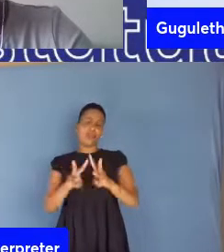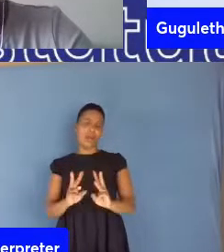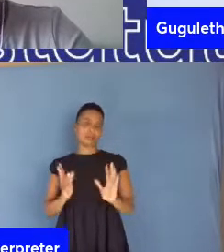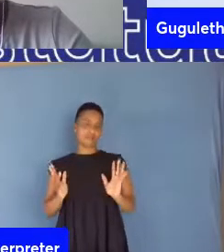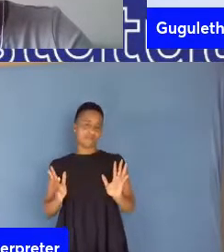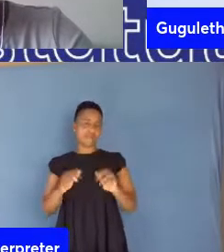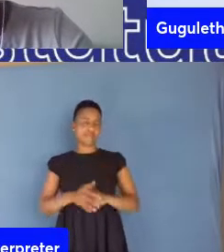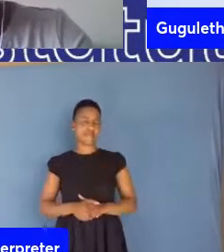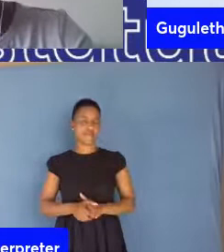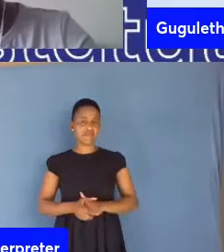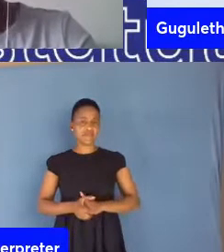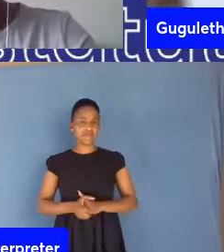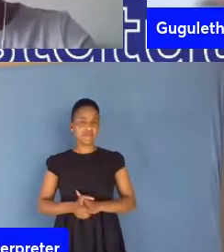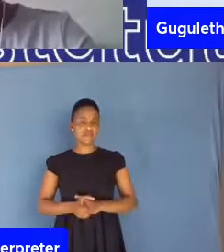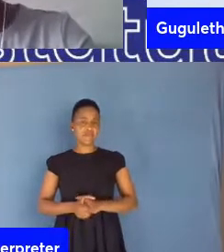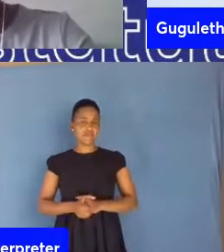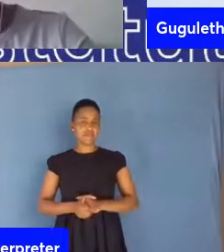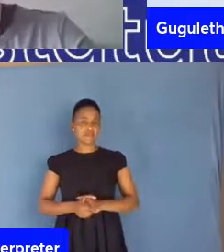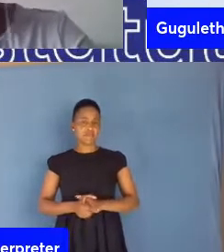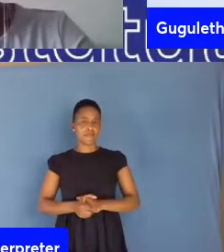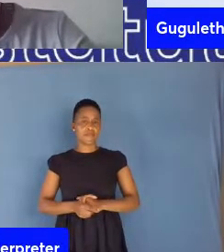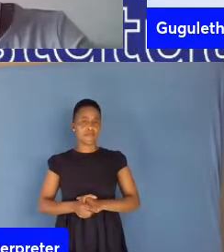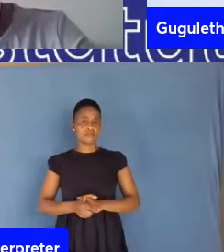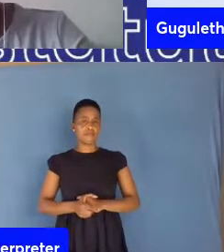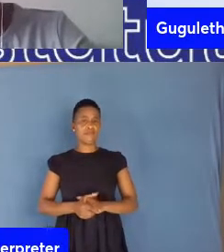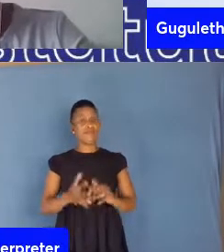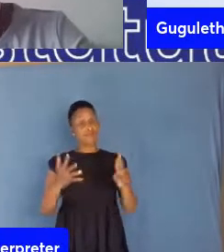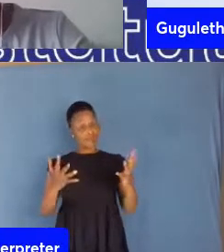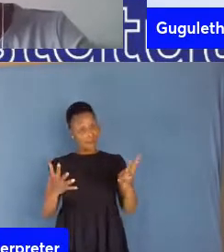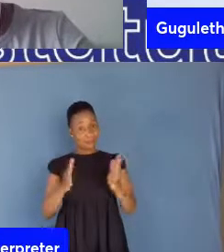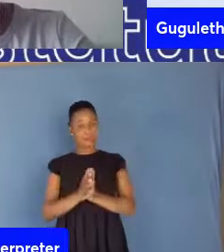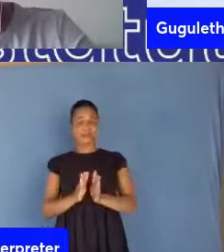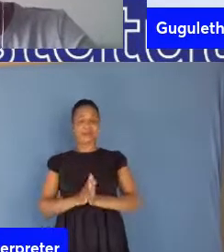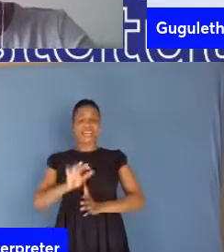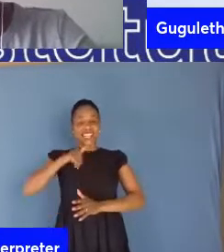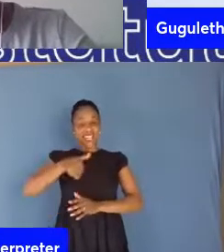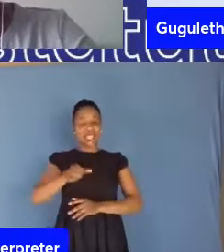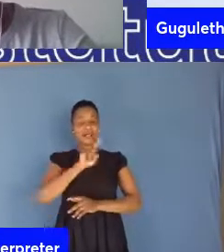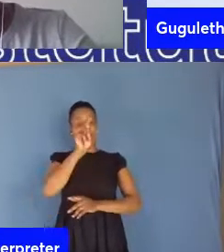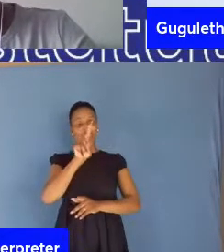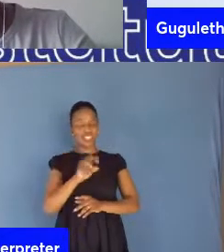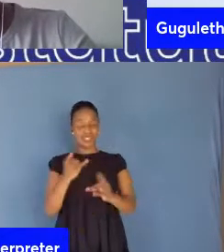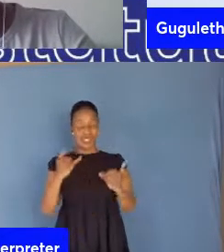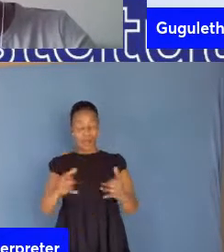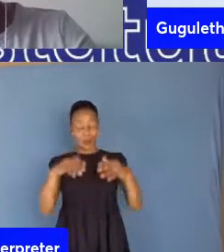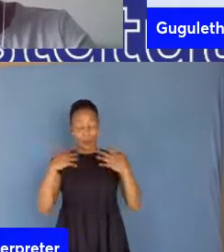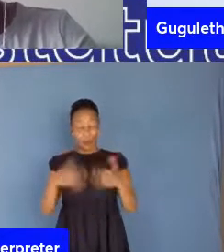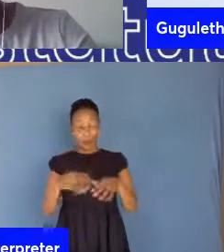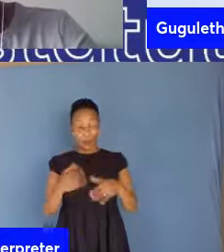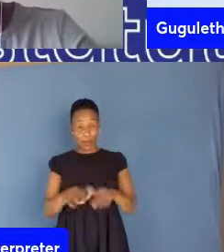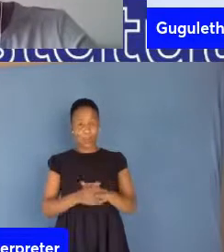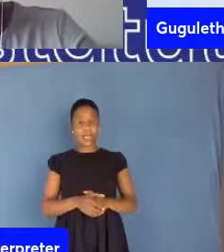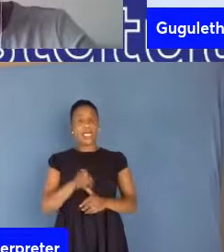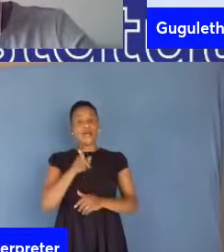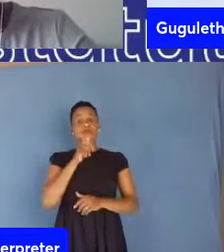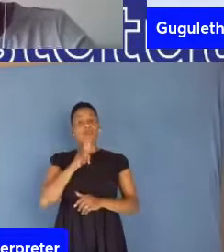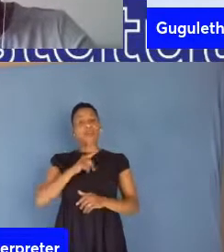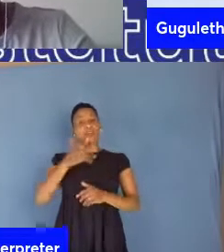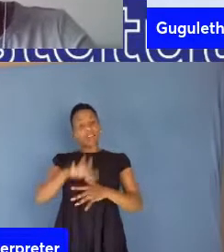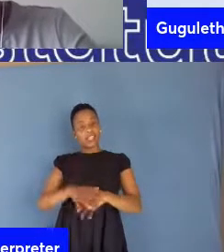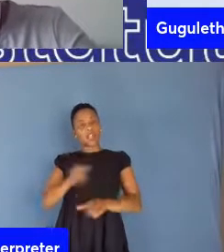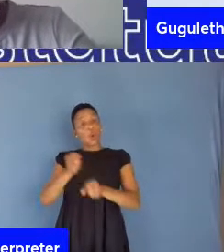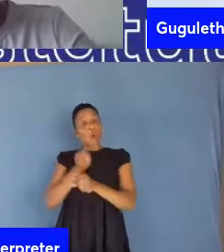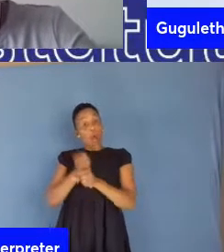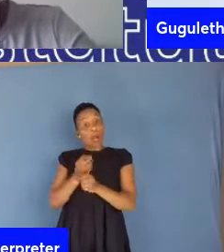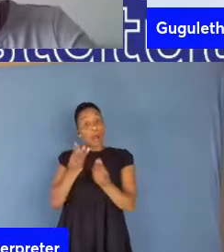Yeah. Which brings me to my next question. You mentioned that you work with boys